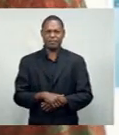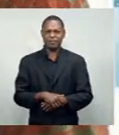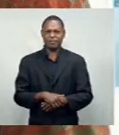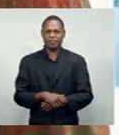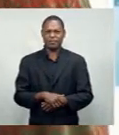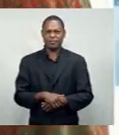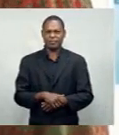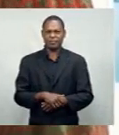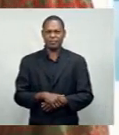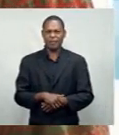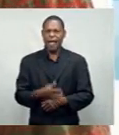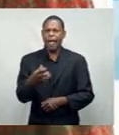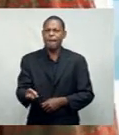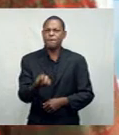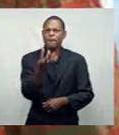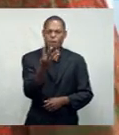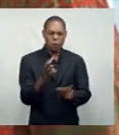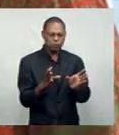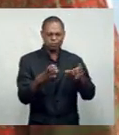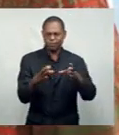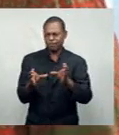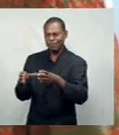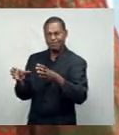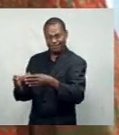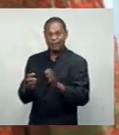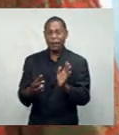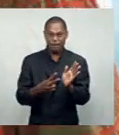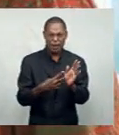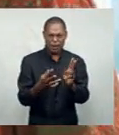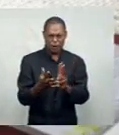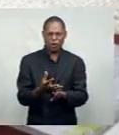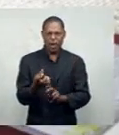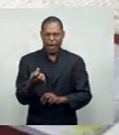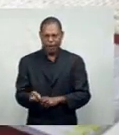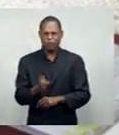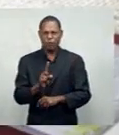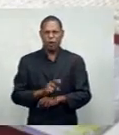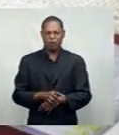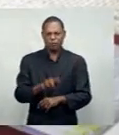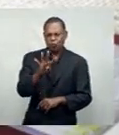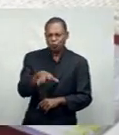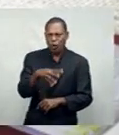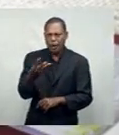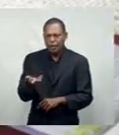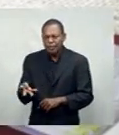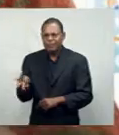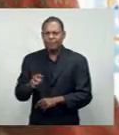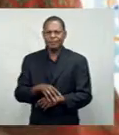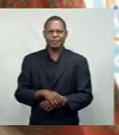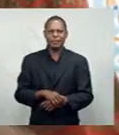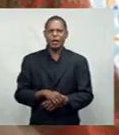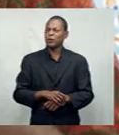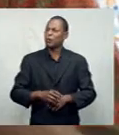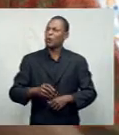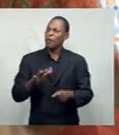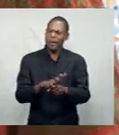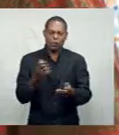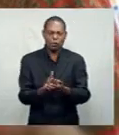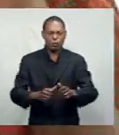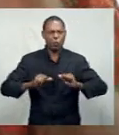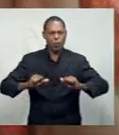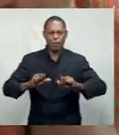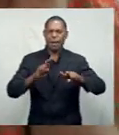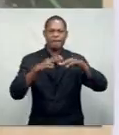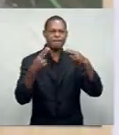We have set up 4 zones within the village that also have checkpoints. We have done this to ensure we protect our families during